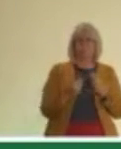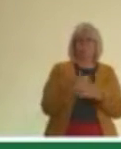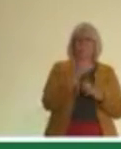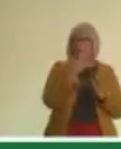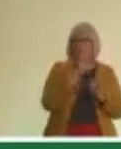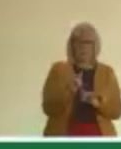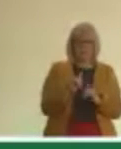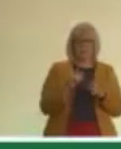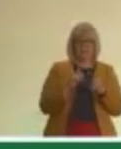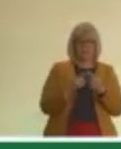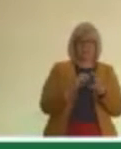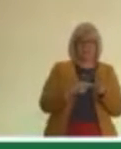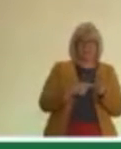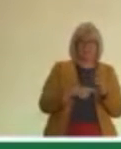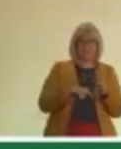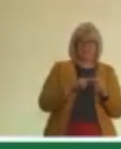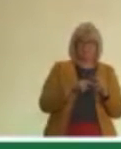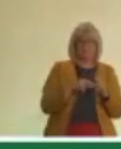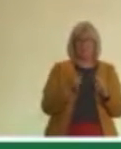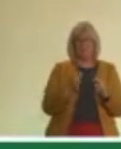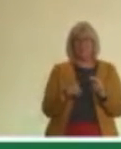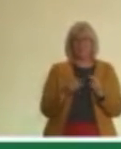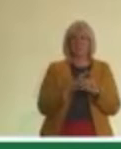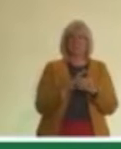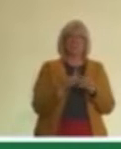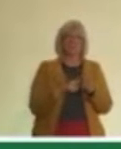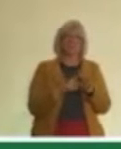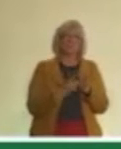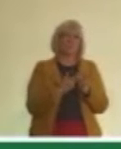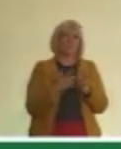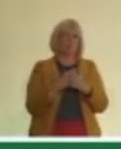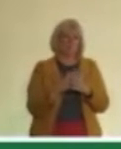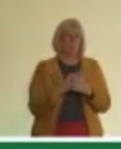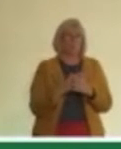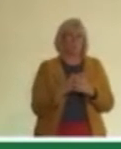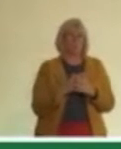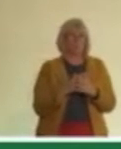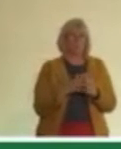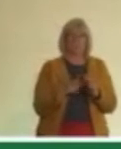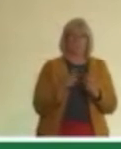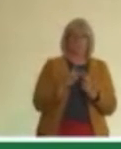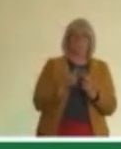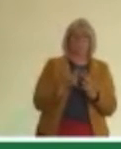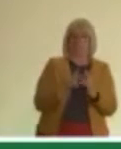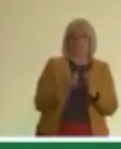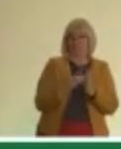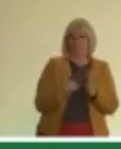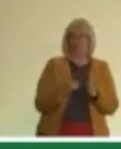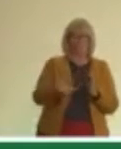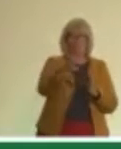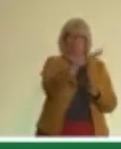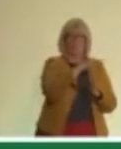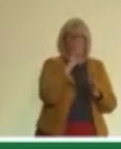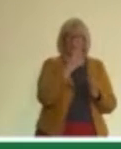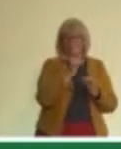Jarrow, where I went recently to the University of Northumberland to launch this report. This is an example that you'll all have of examples